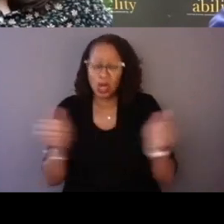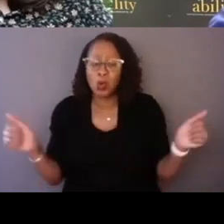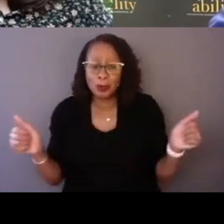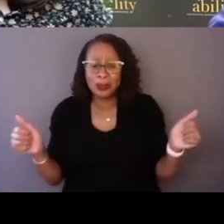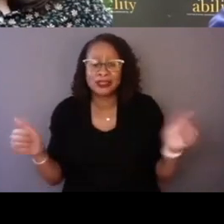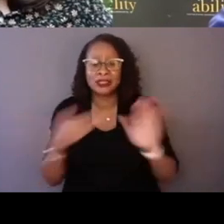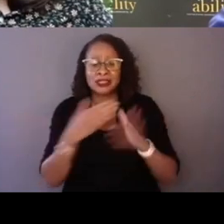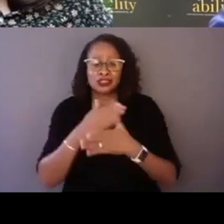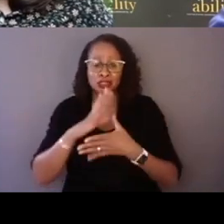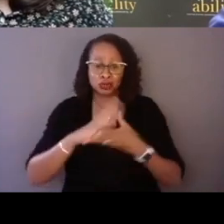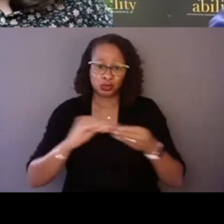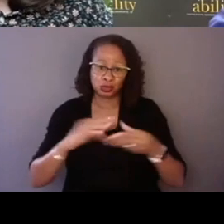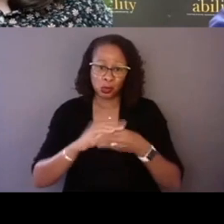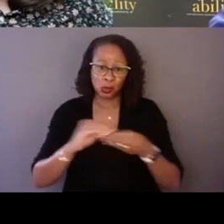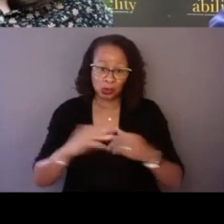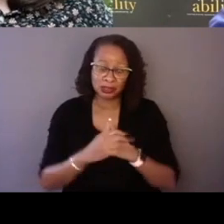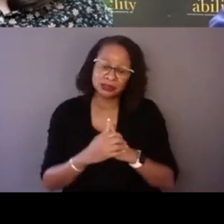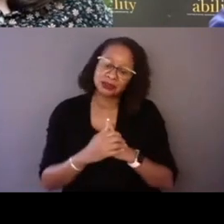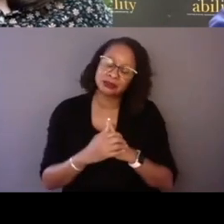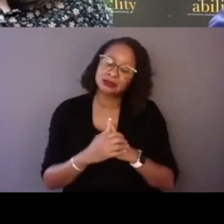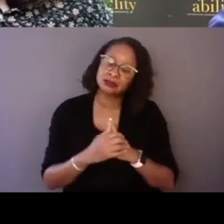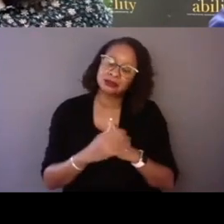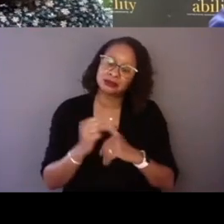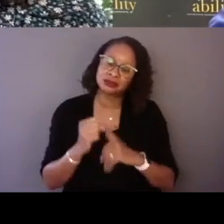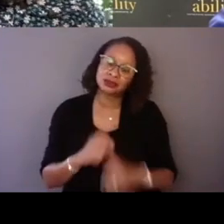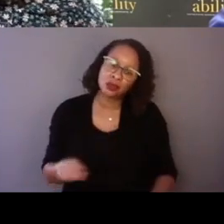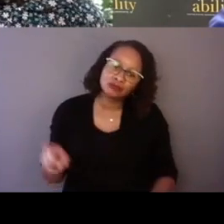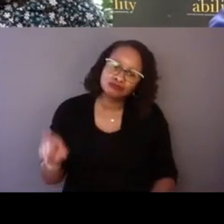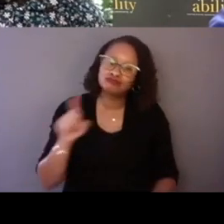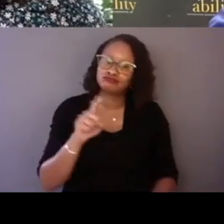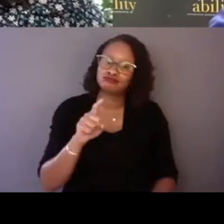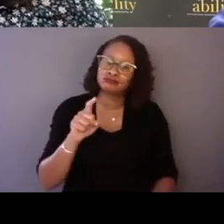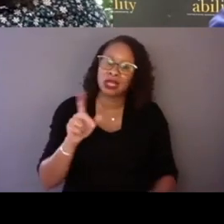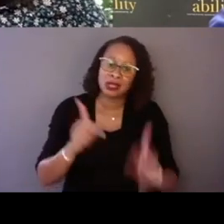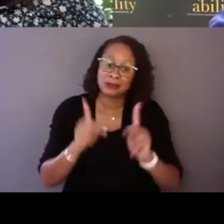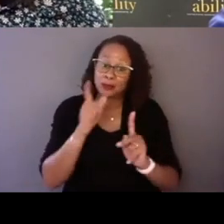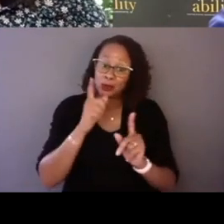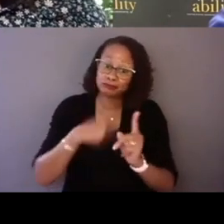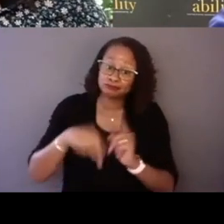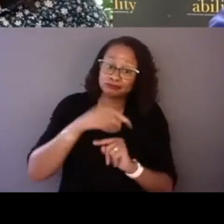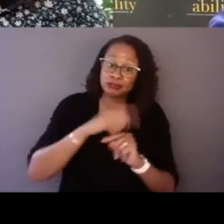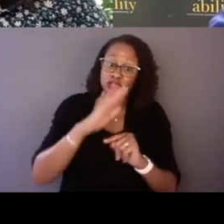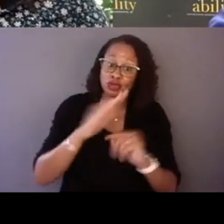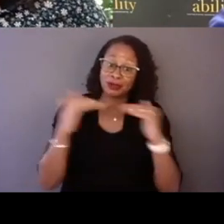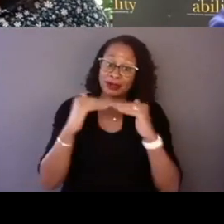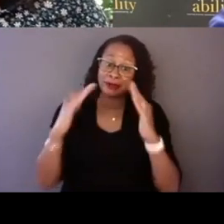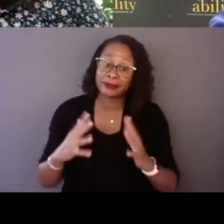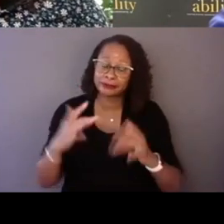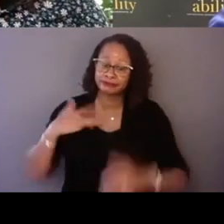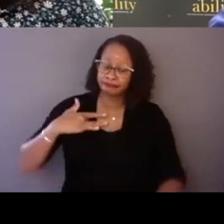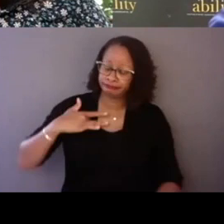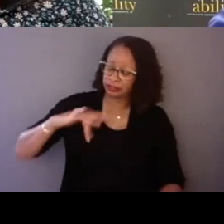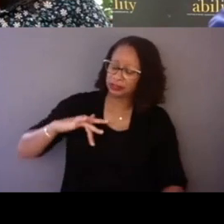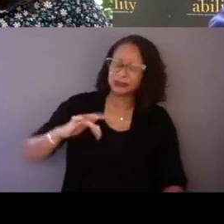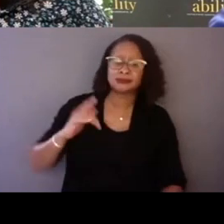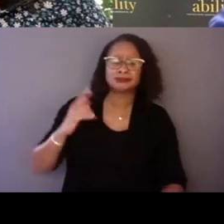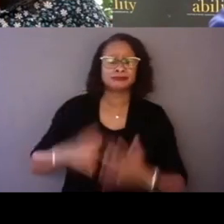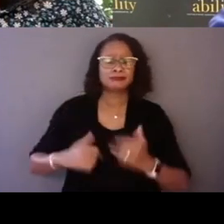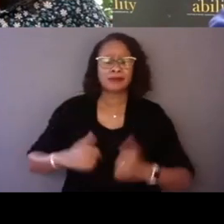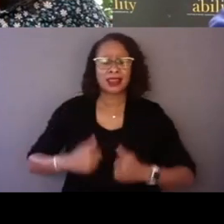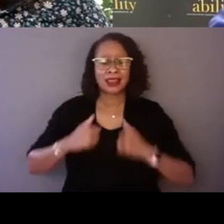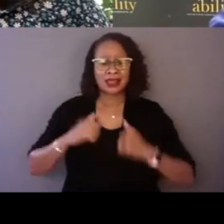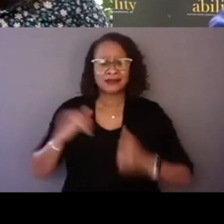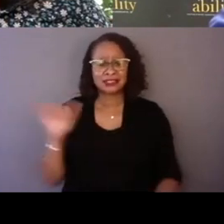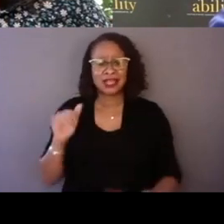story, so that people around you, your colleagues, get a sense of what life is like living